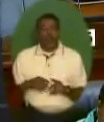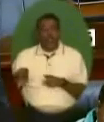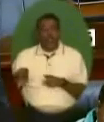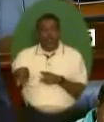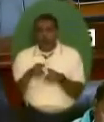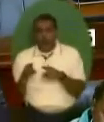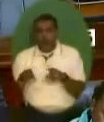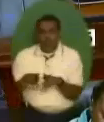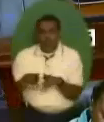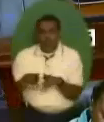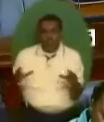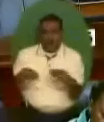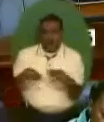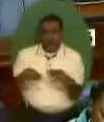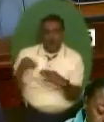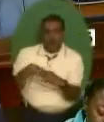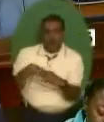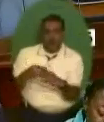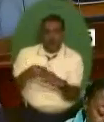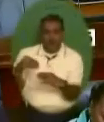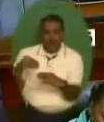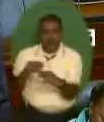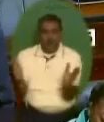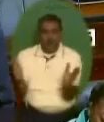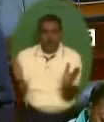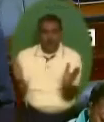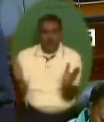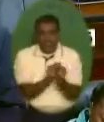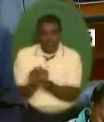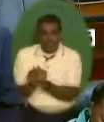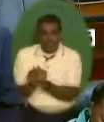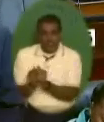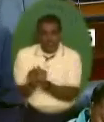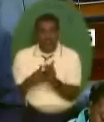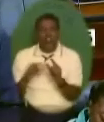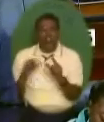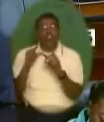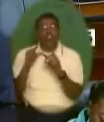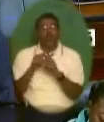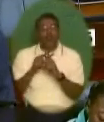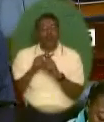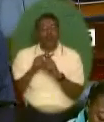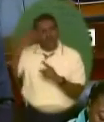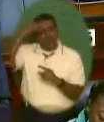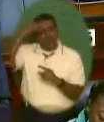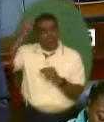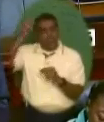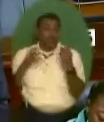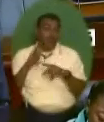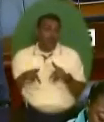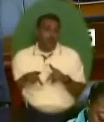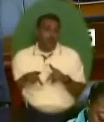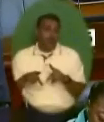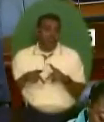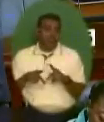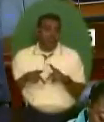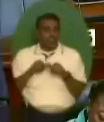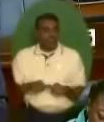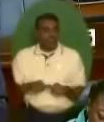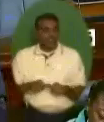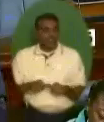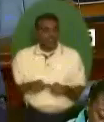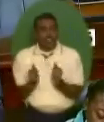together. Those words, Mr. Speaker, forgotten by many, remain paramount in the minds of the party, which